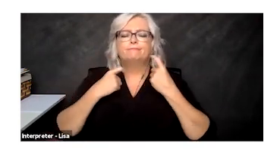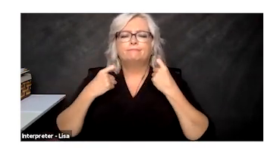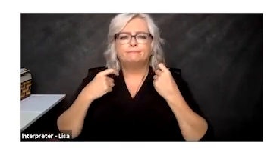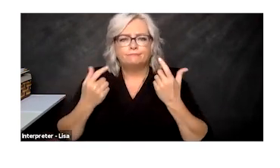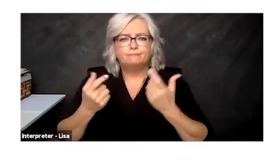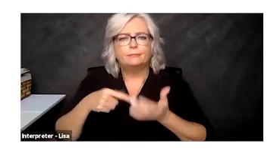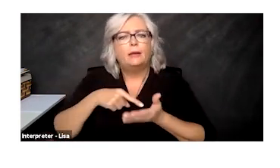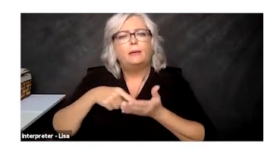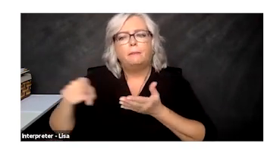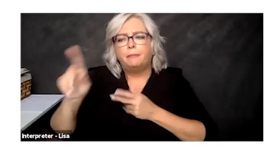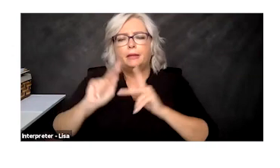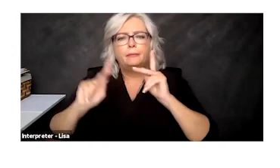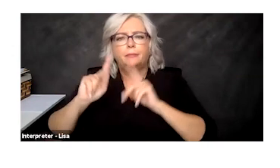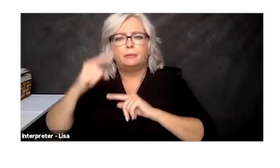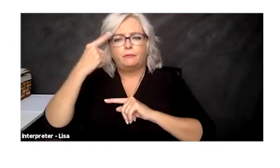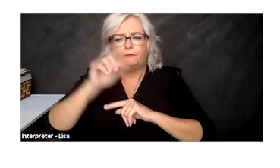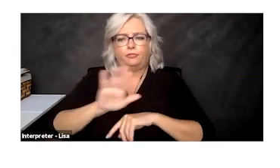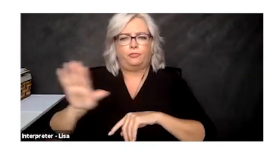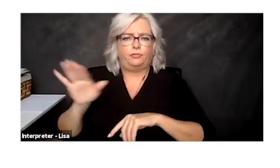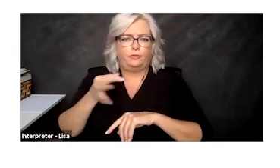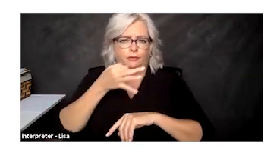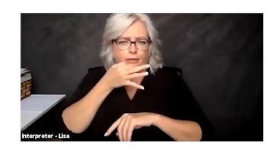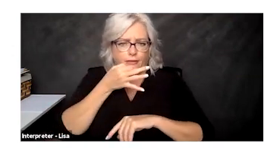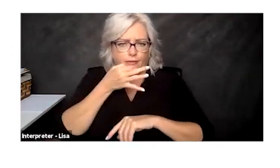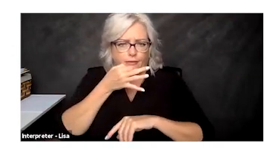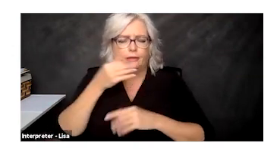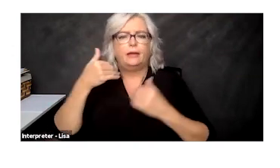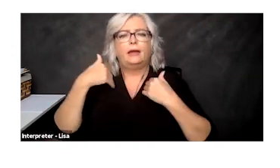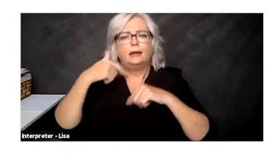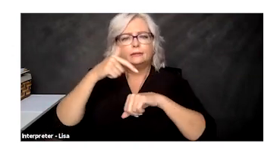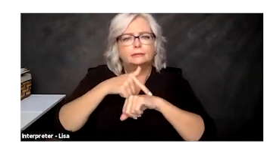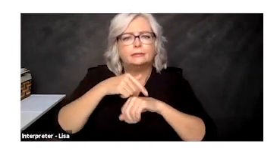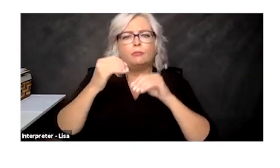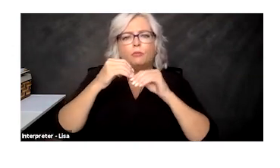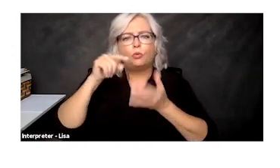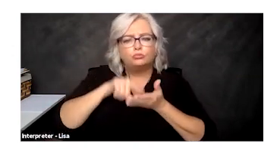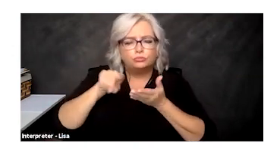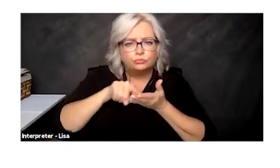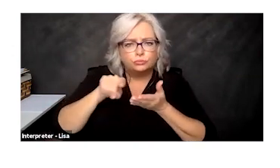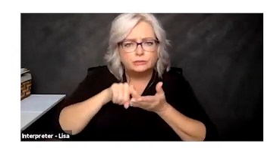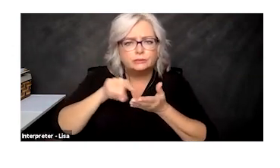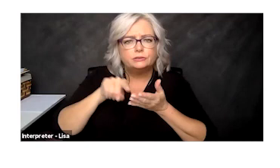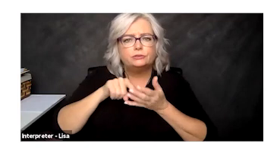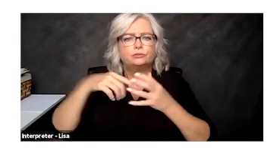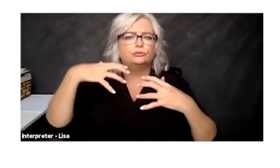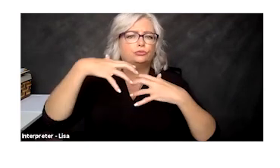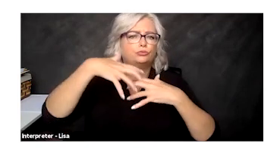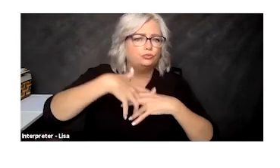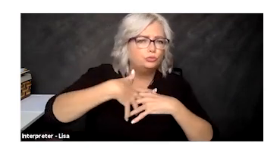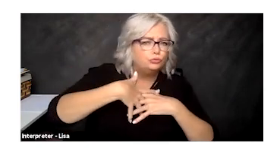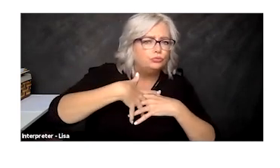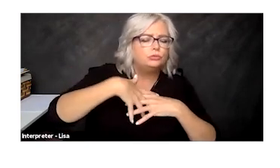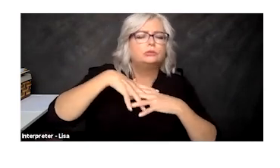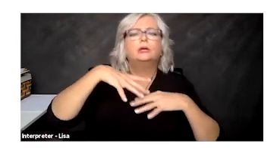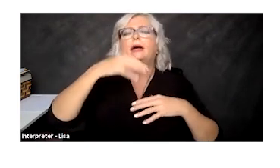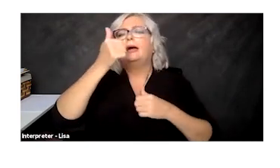for their expertise. But really factor in that time to do more research about the roots of your inspiration, the roots of every part